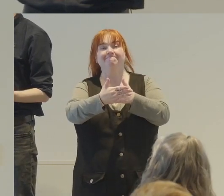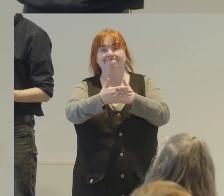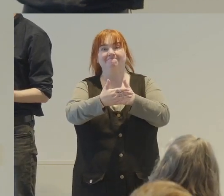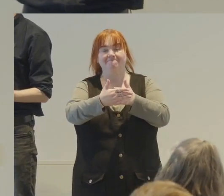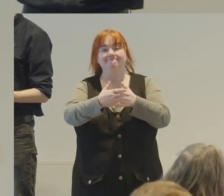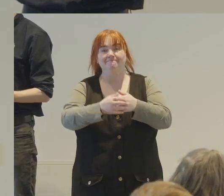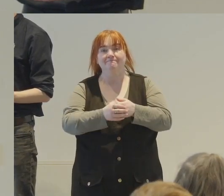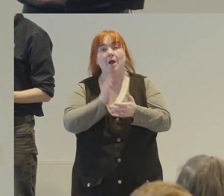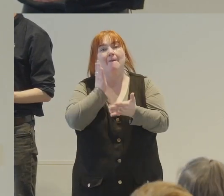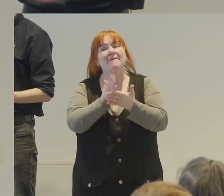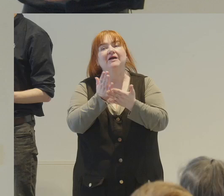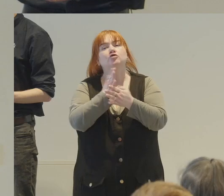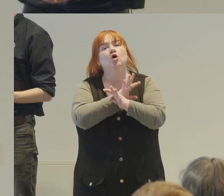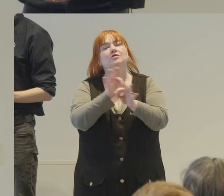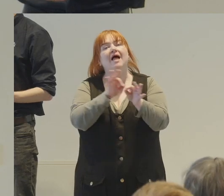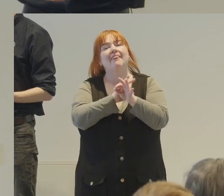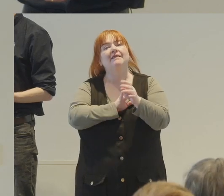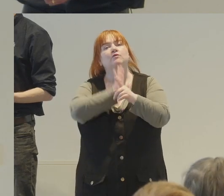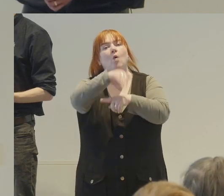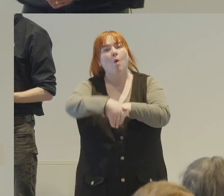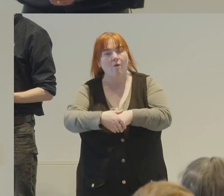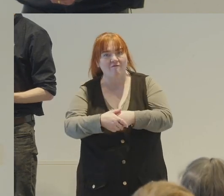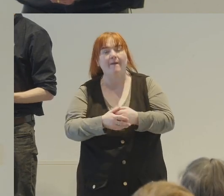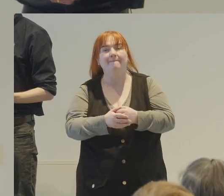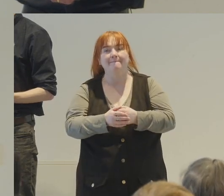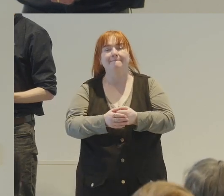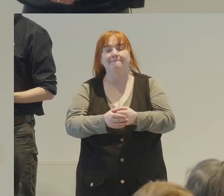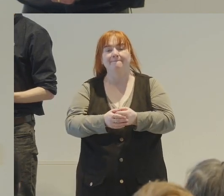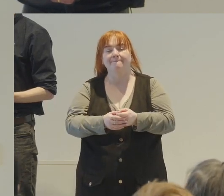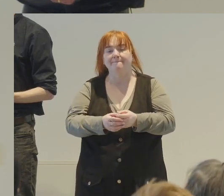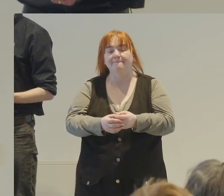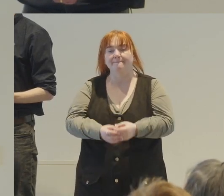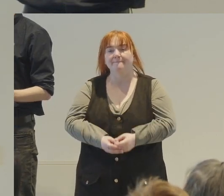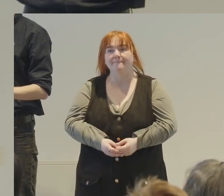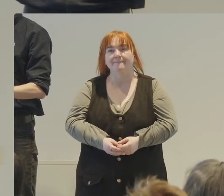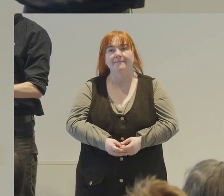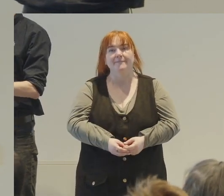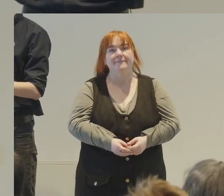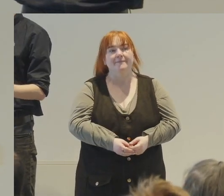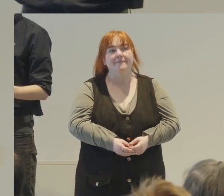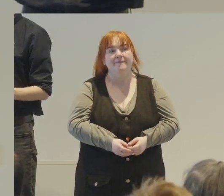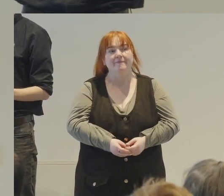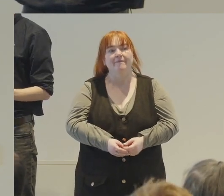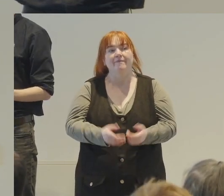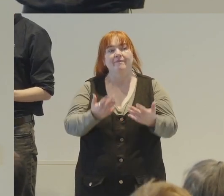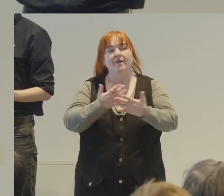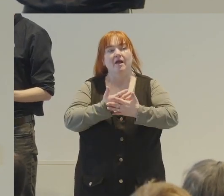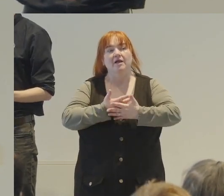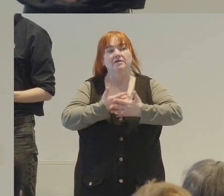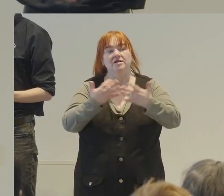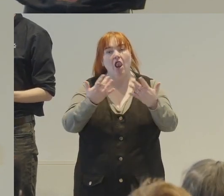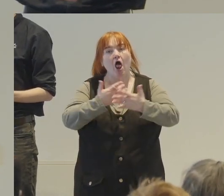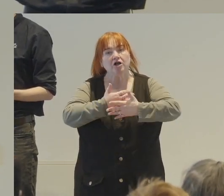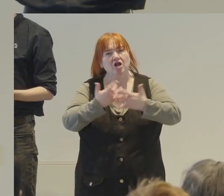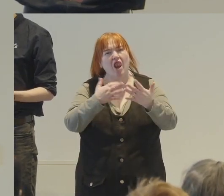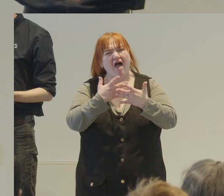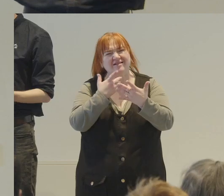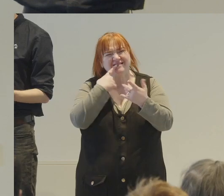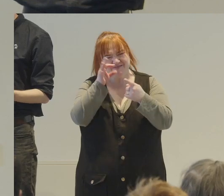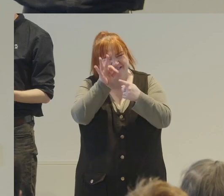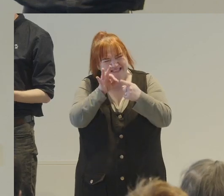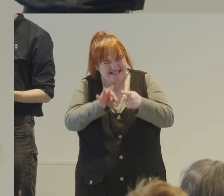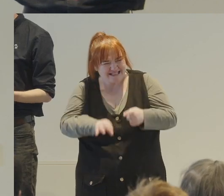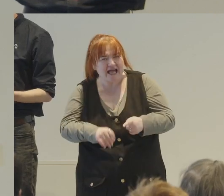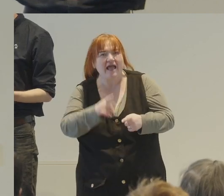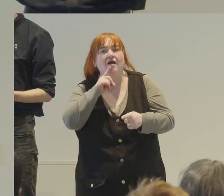for kind of the cutoff point for the benefits. And then there's lots of nuance around that. I think if somebody is working in